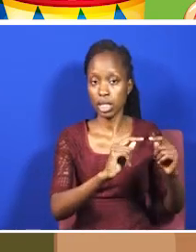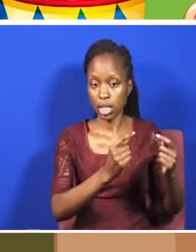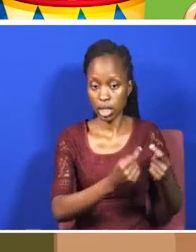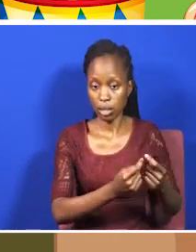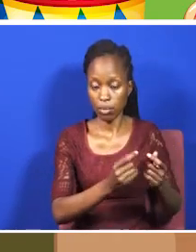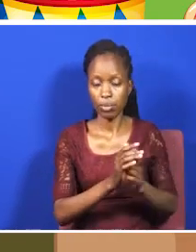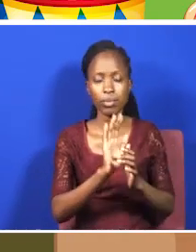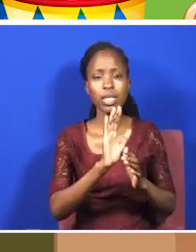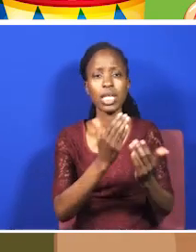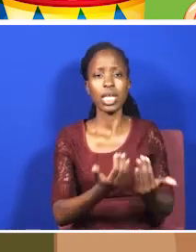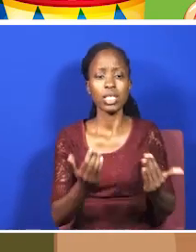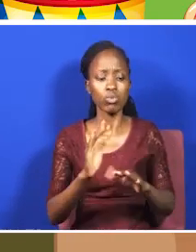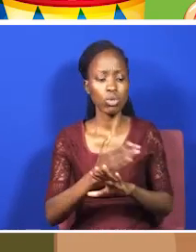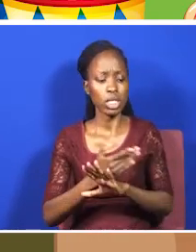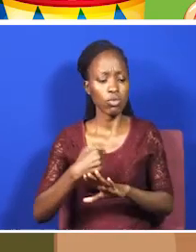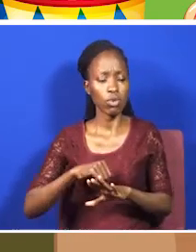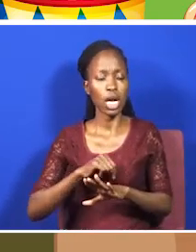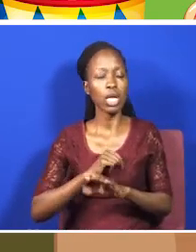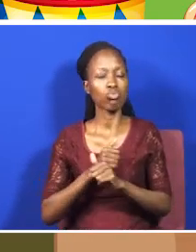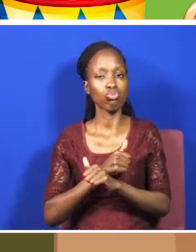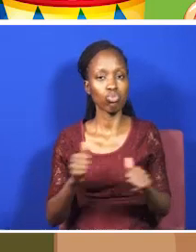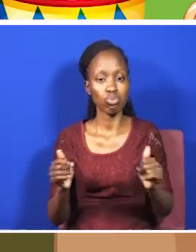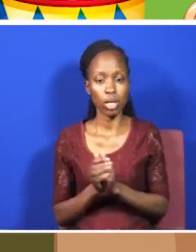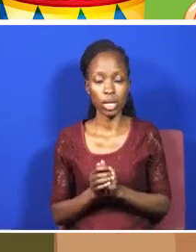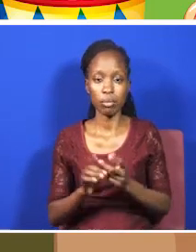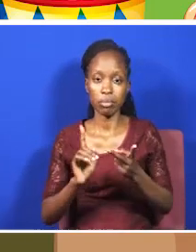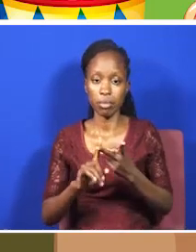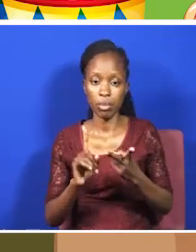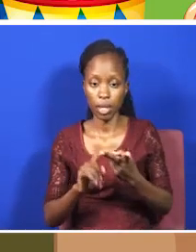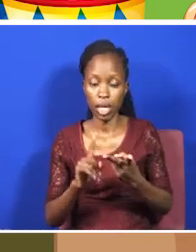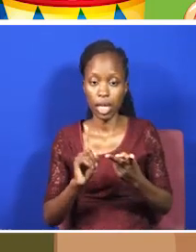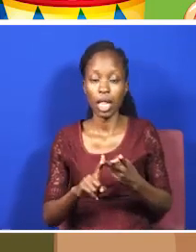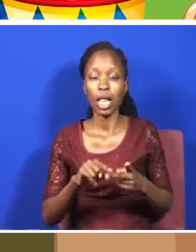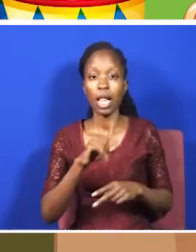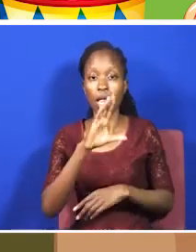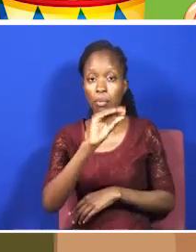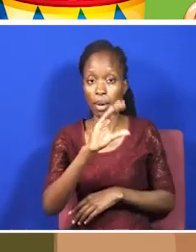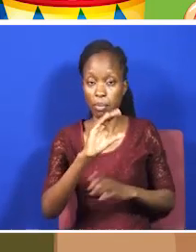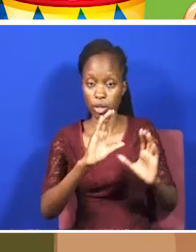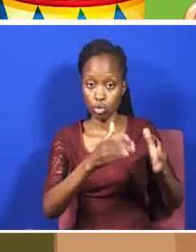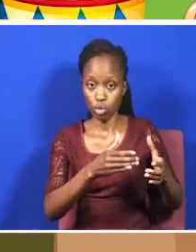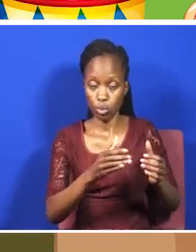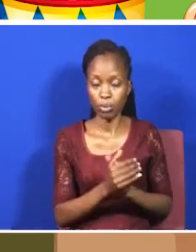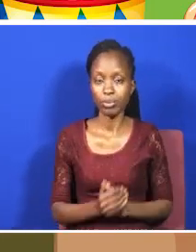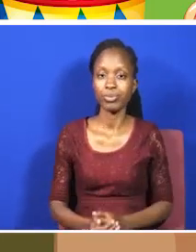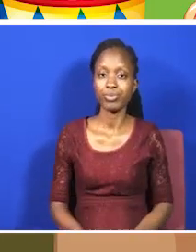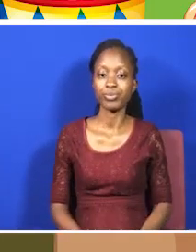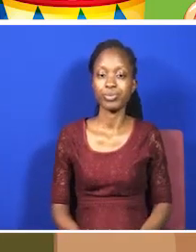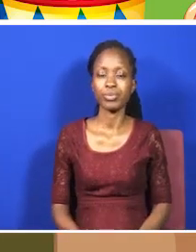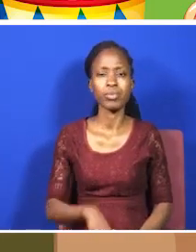I would like us to appreciate the music team, the children who have sung for us so well,